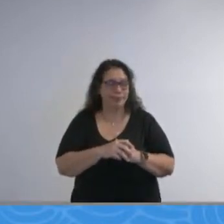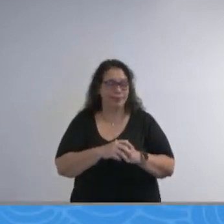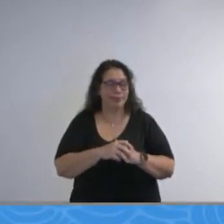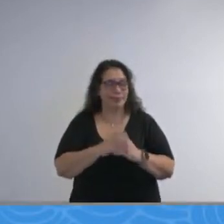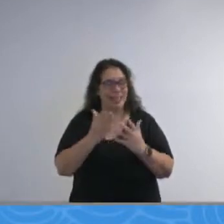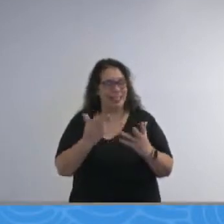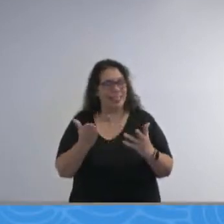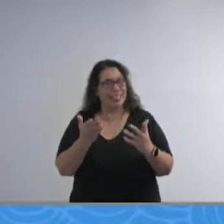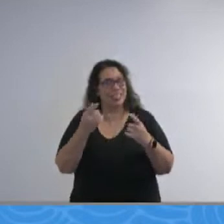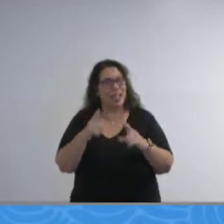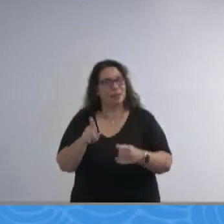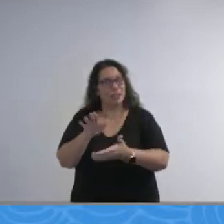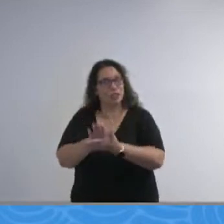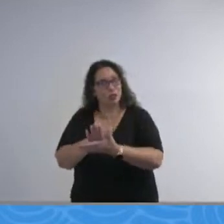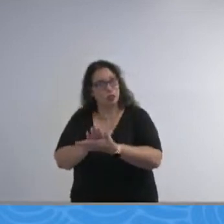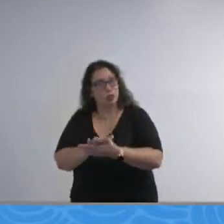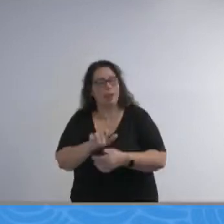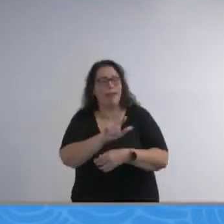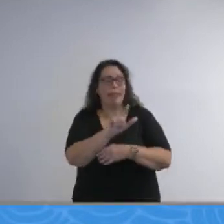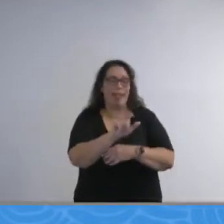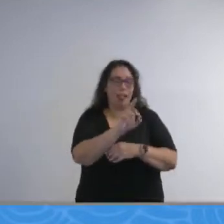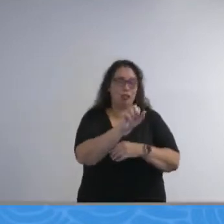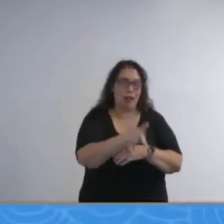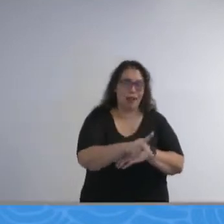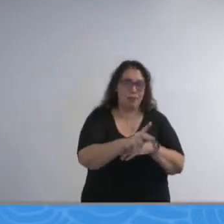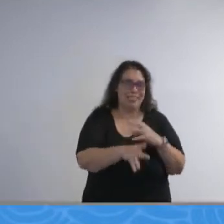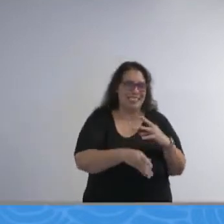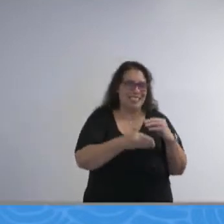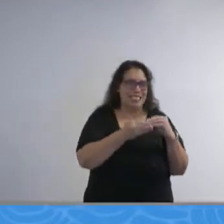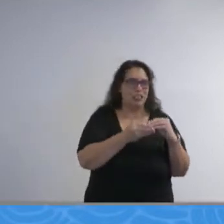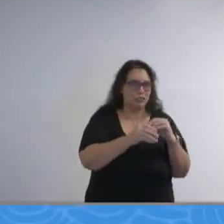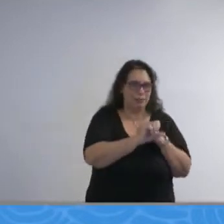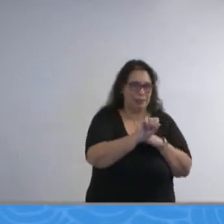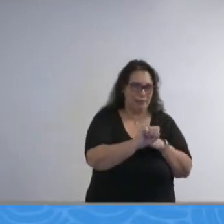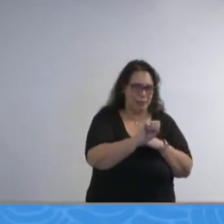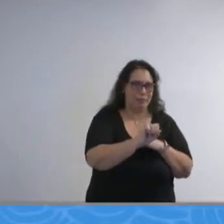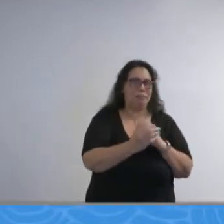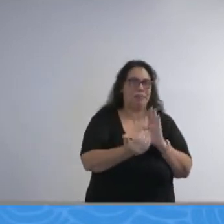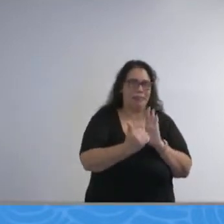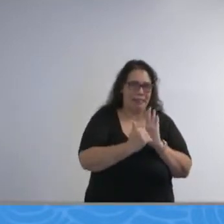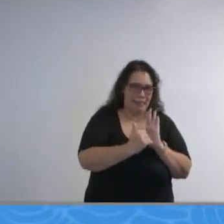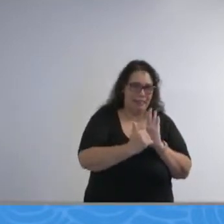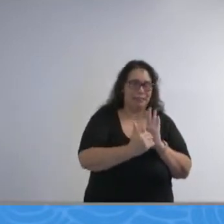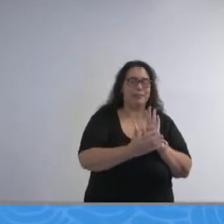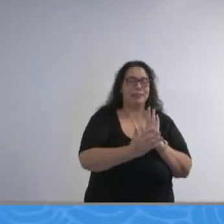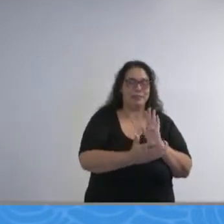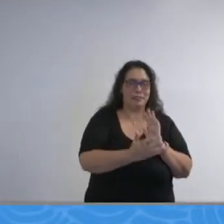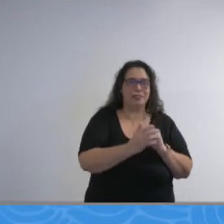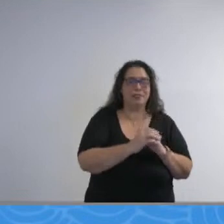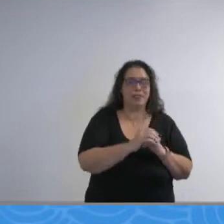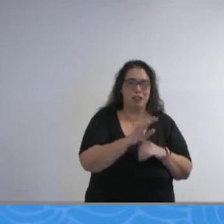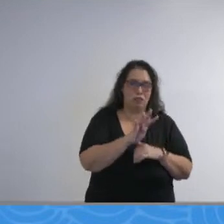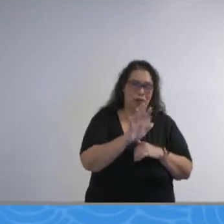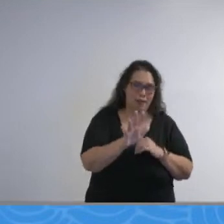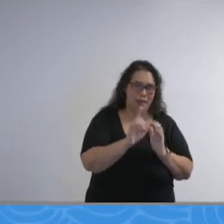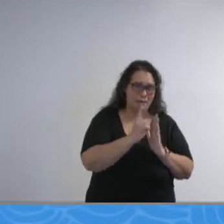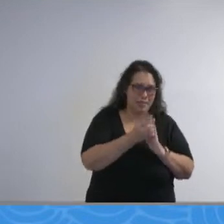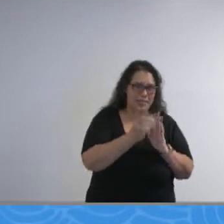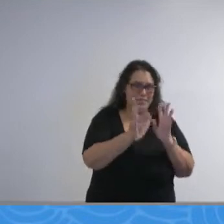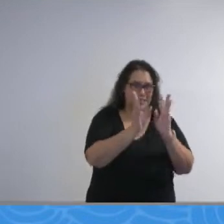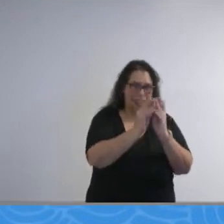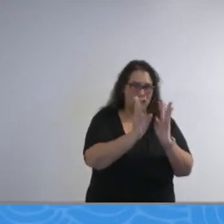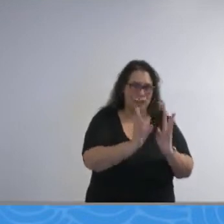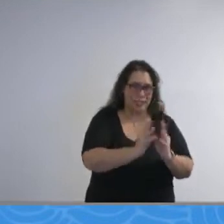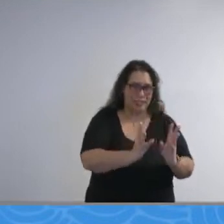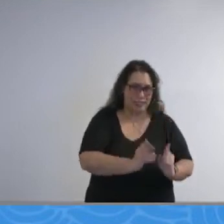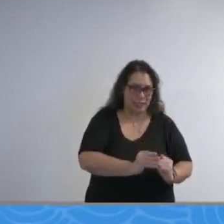are happening at the school sites. LRAP is happening in addition to, again, it's on Saturdays, 45-minute